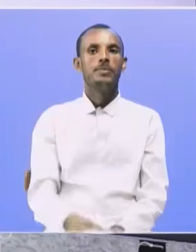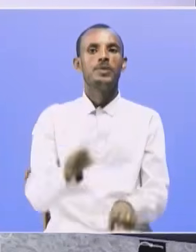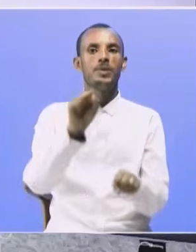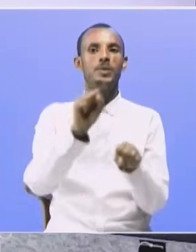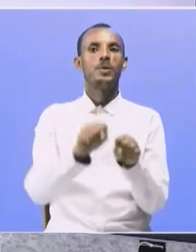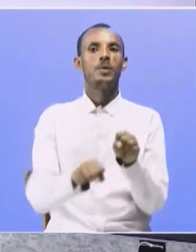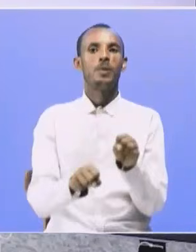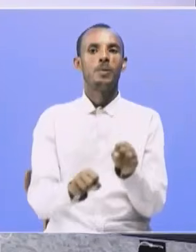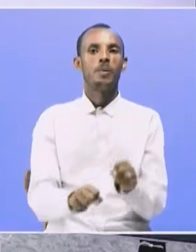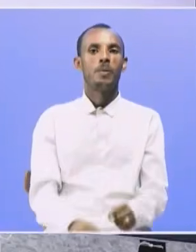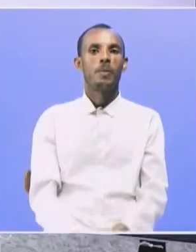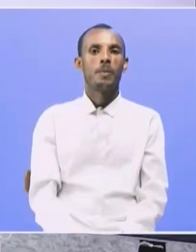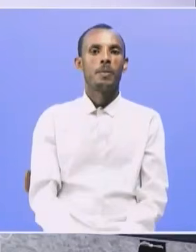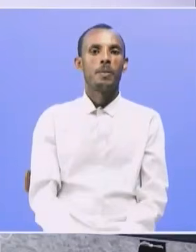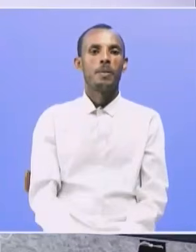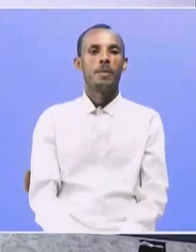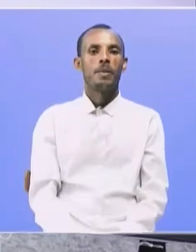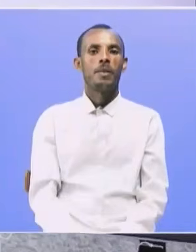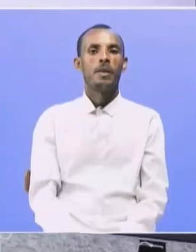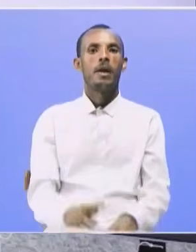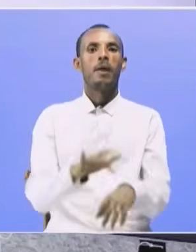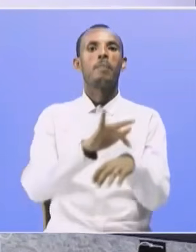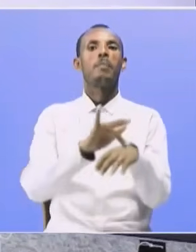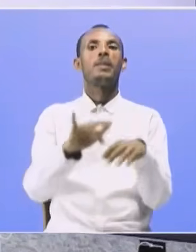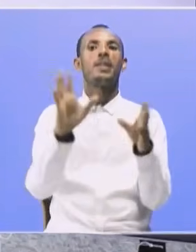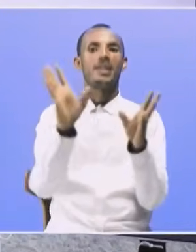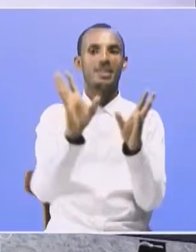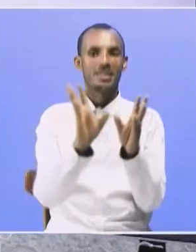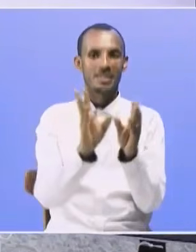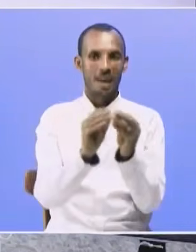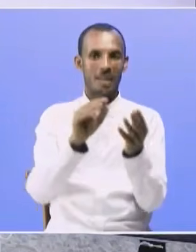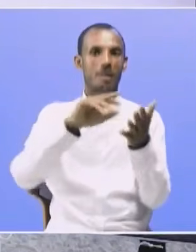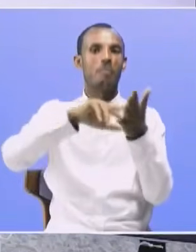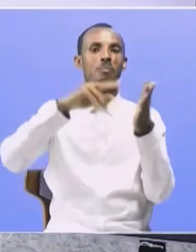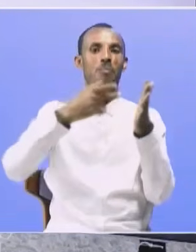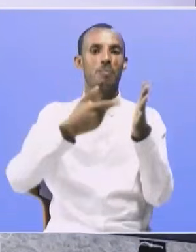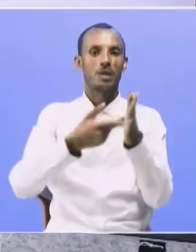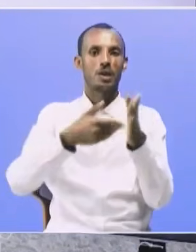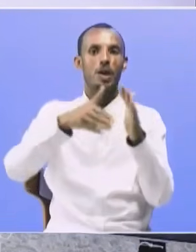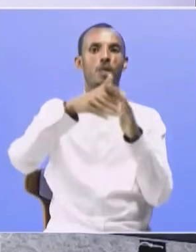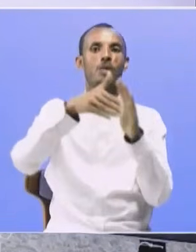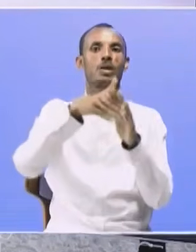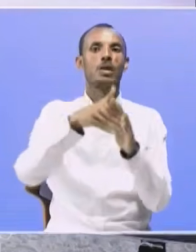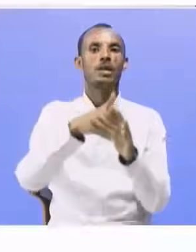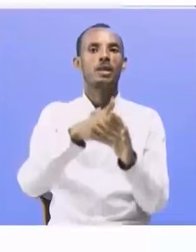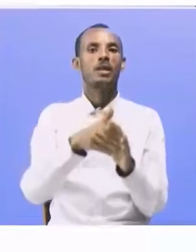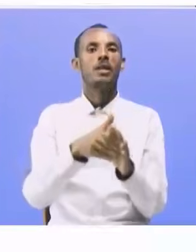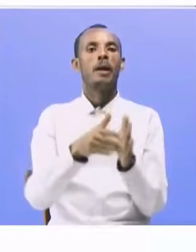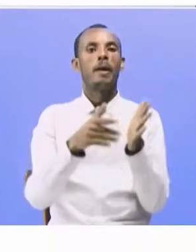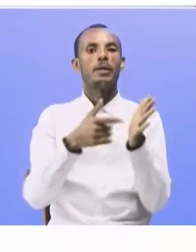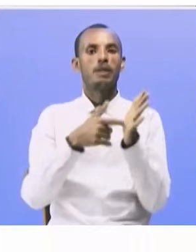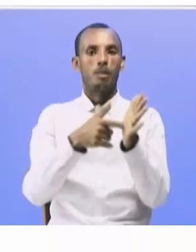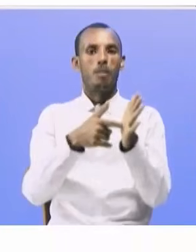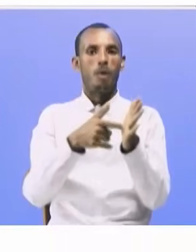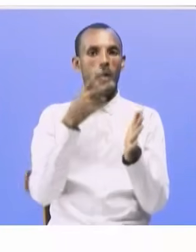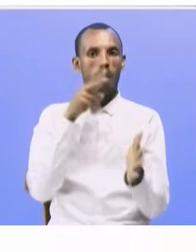So empty set is denoted by this symbol. Empty